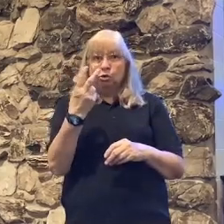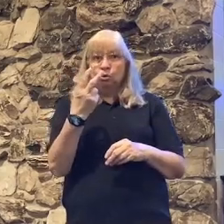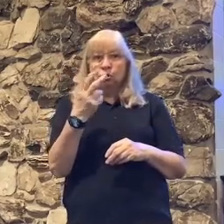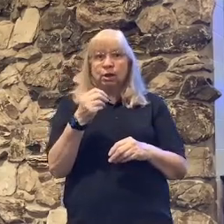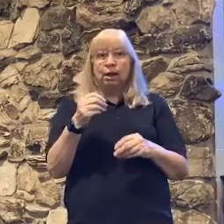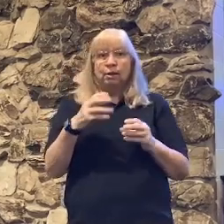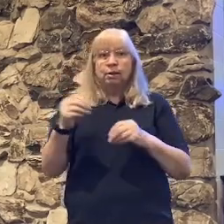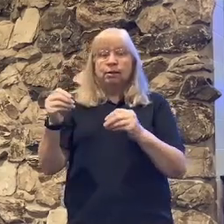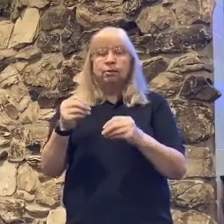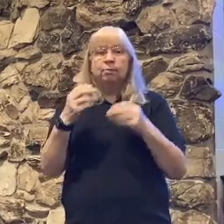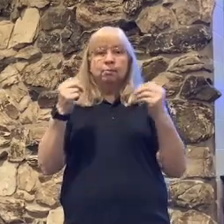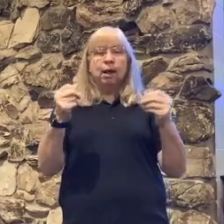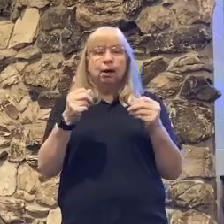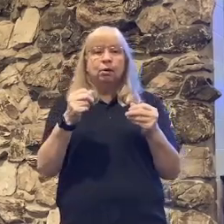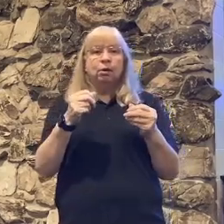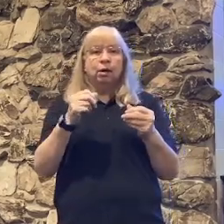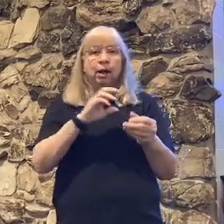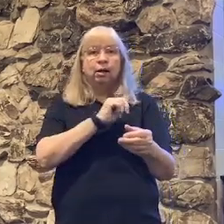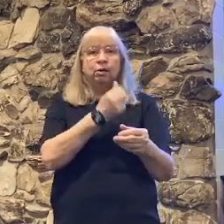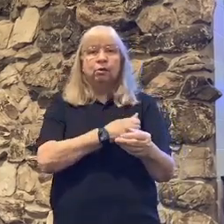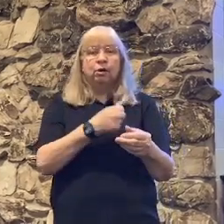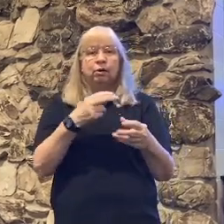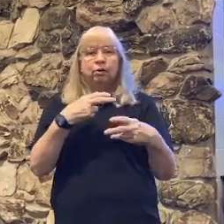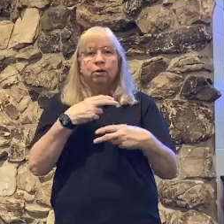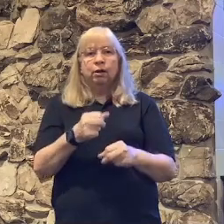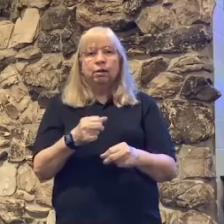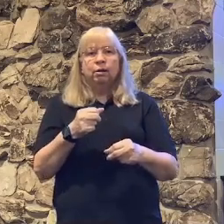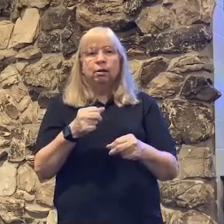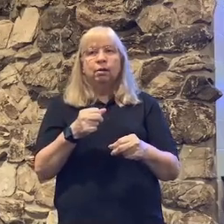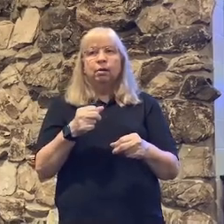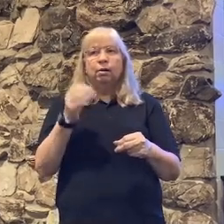and authority to heal, preach, teach,